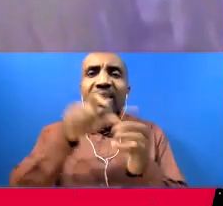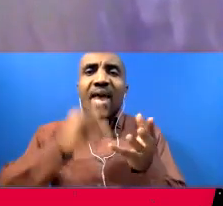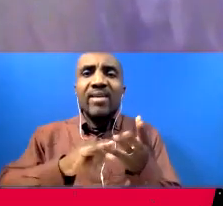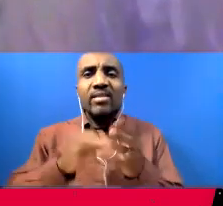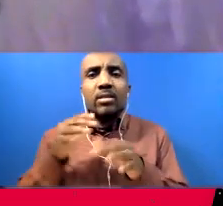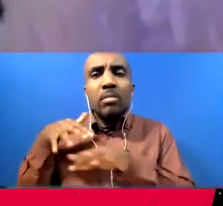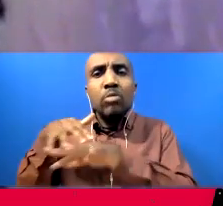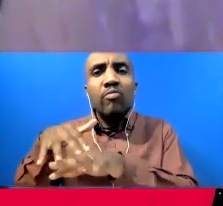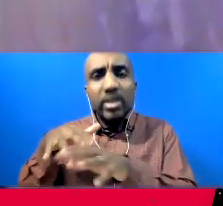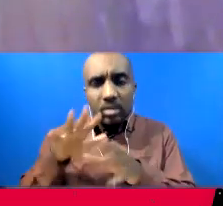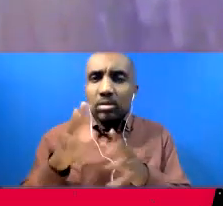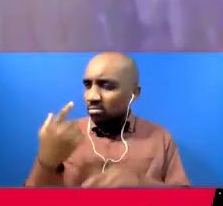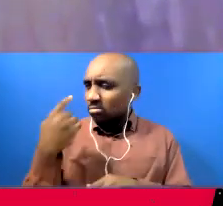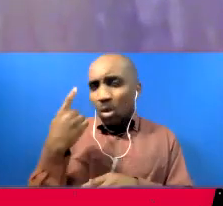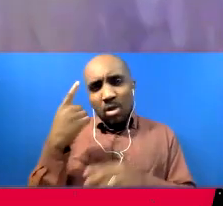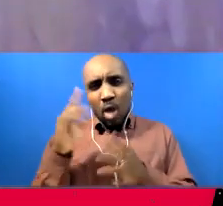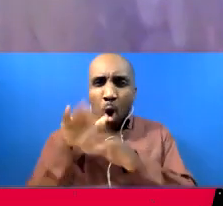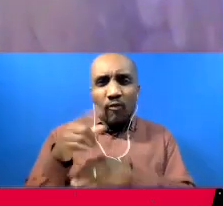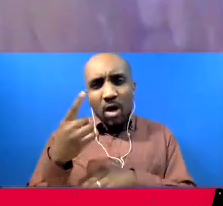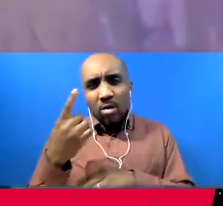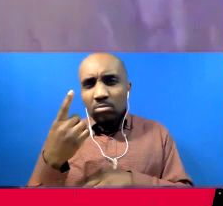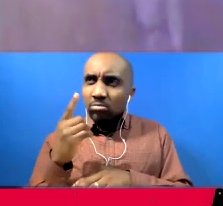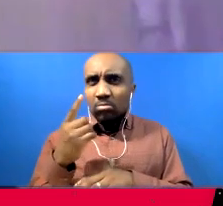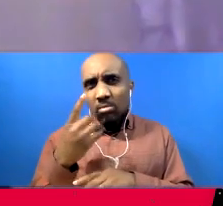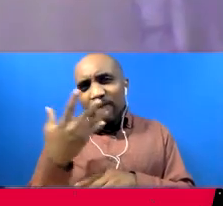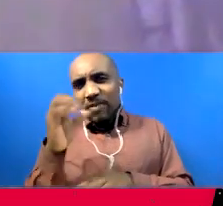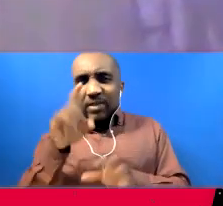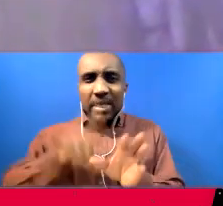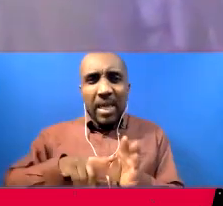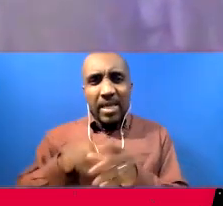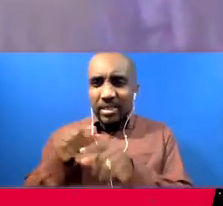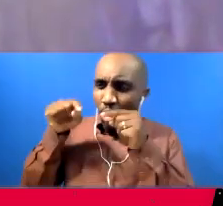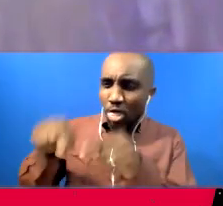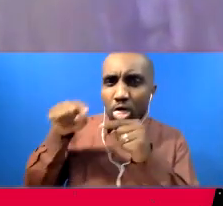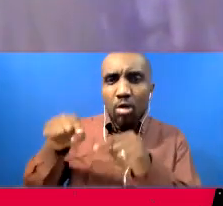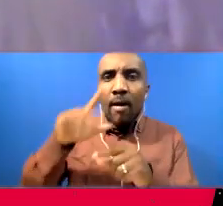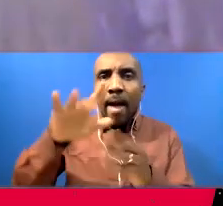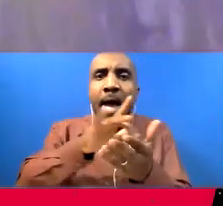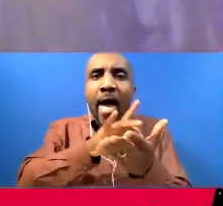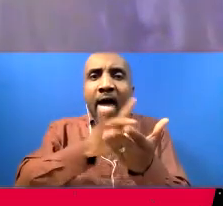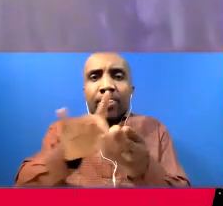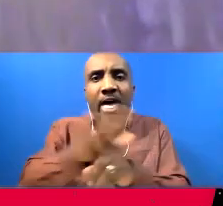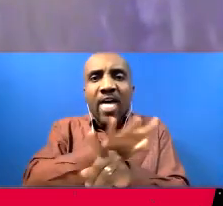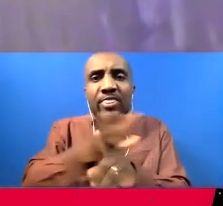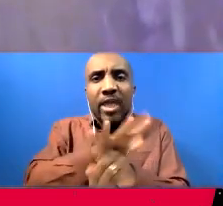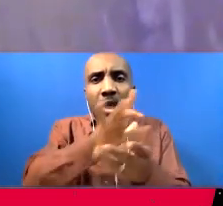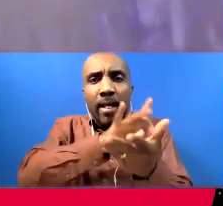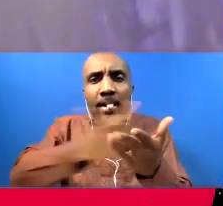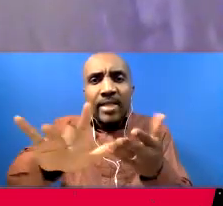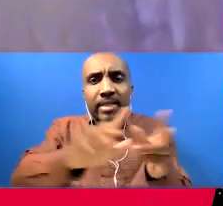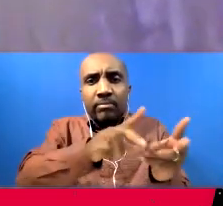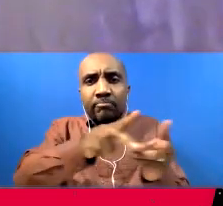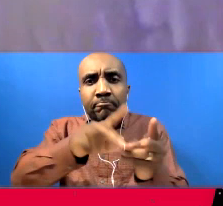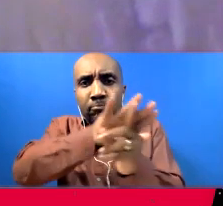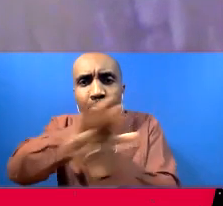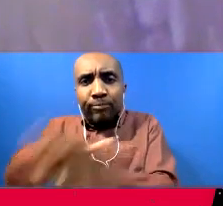Following over half a century of occupation and brutalization, ethnic cleansing, and over-policing by the State of